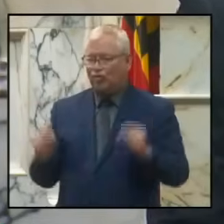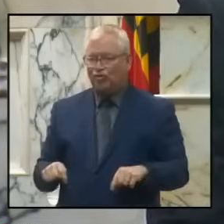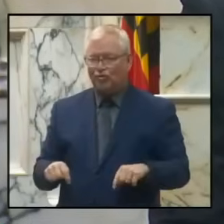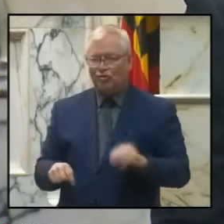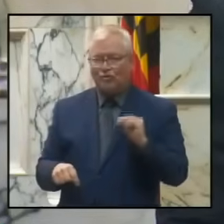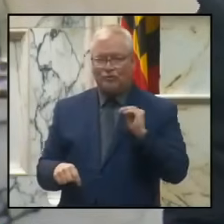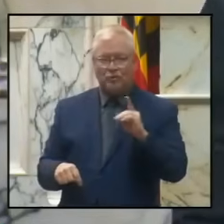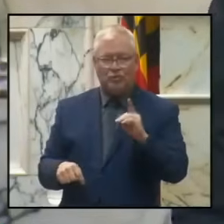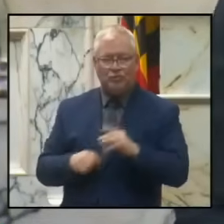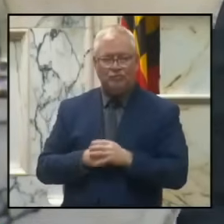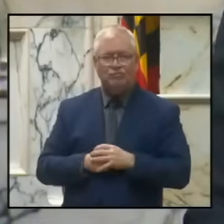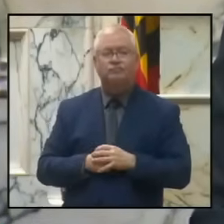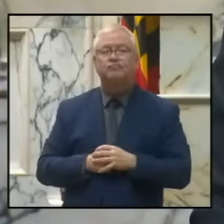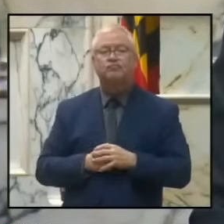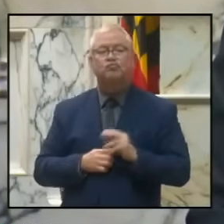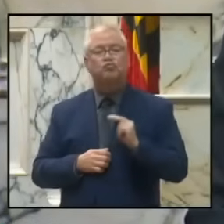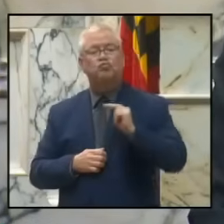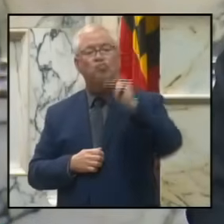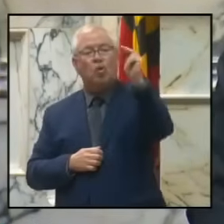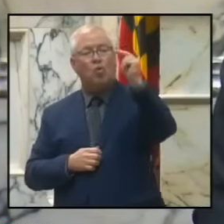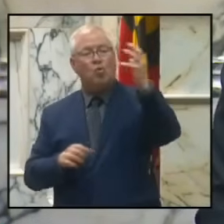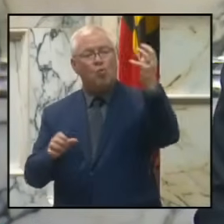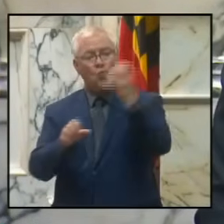is the northernmost southern state in America.